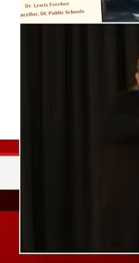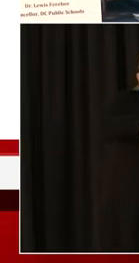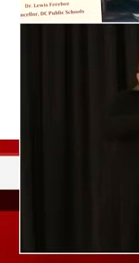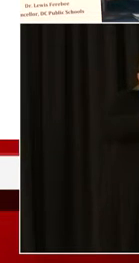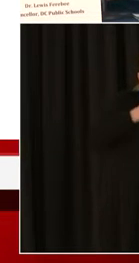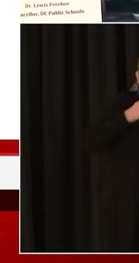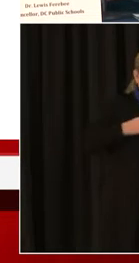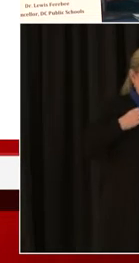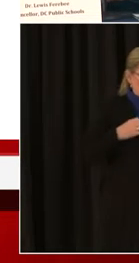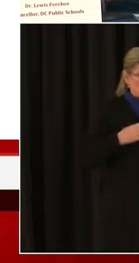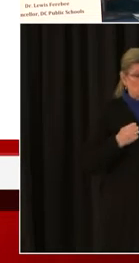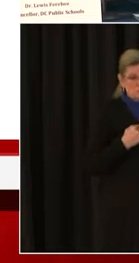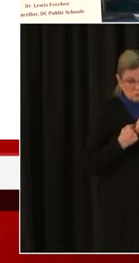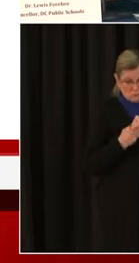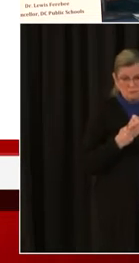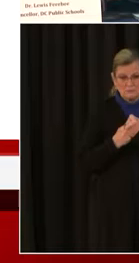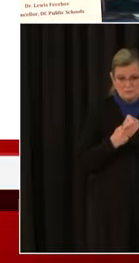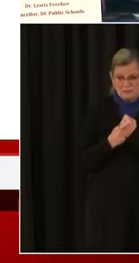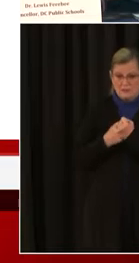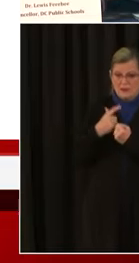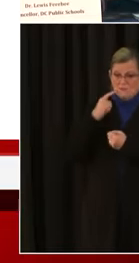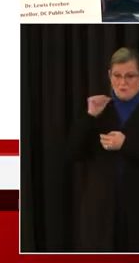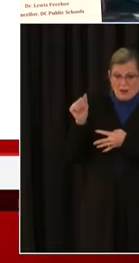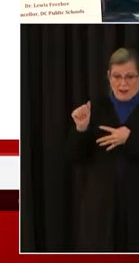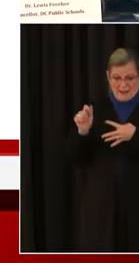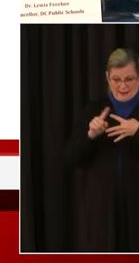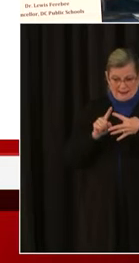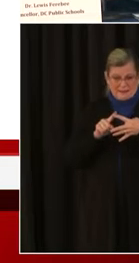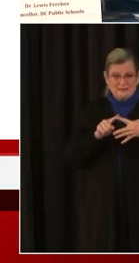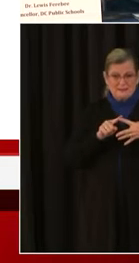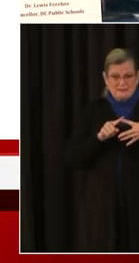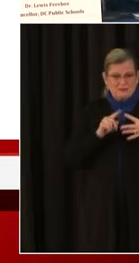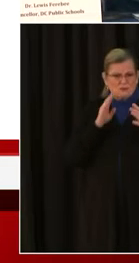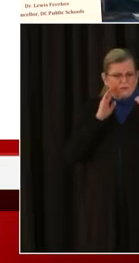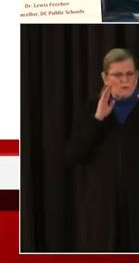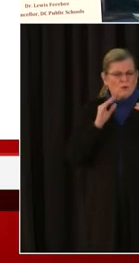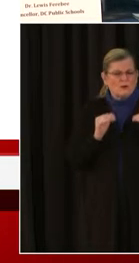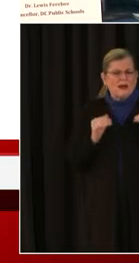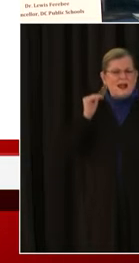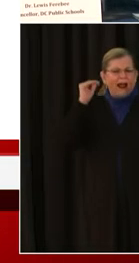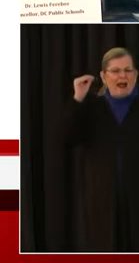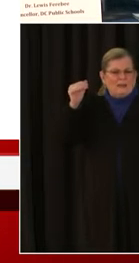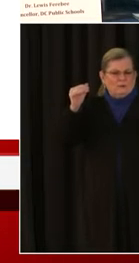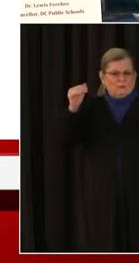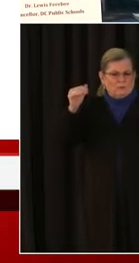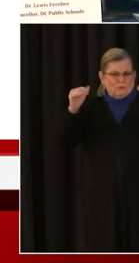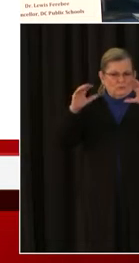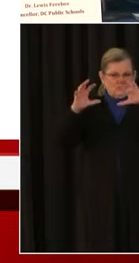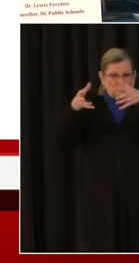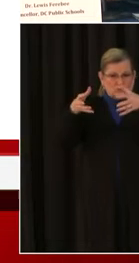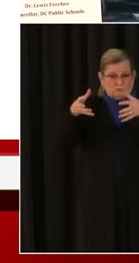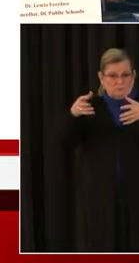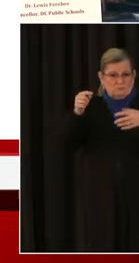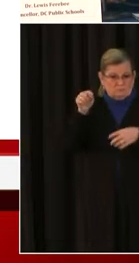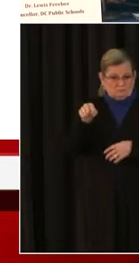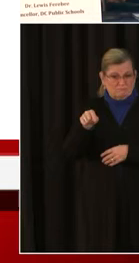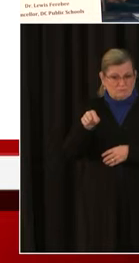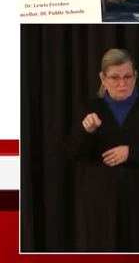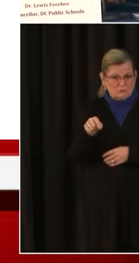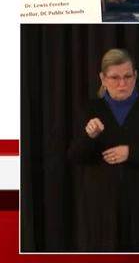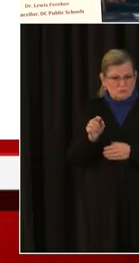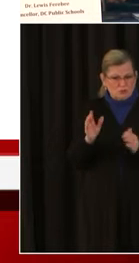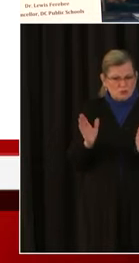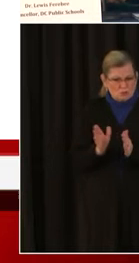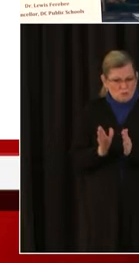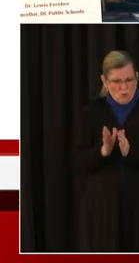support. So for Model A, it is focused on high need cohort. So this would be focused on a smaller group